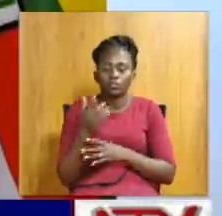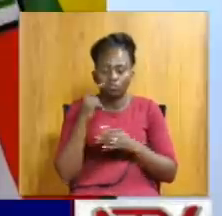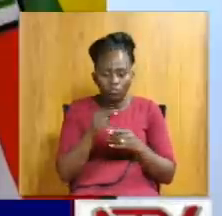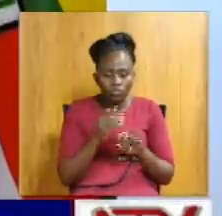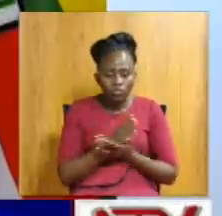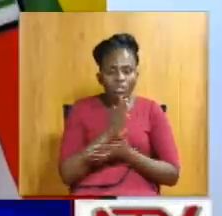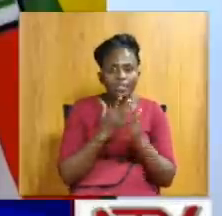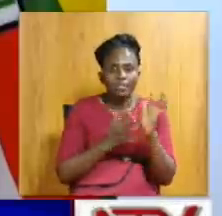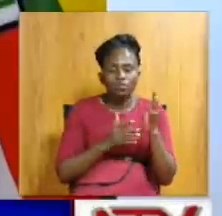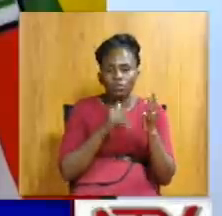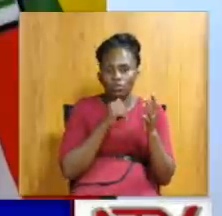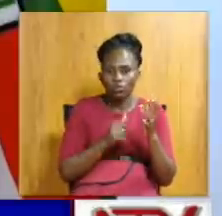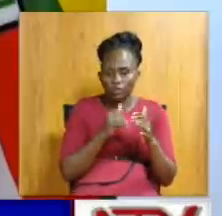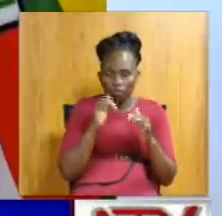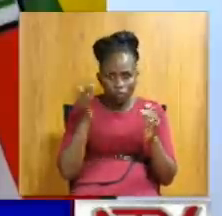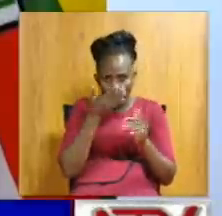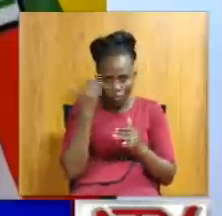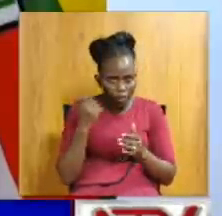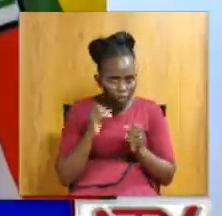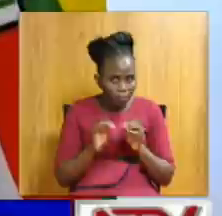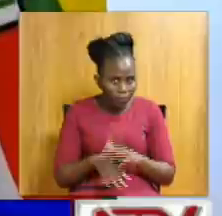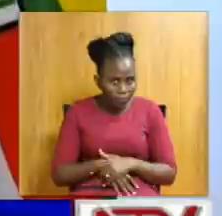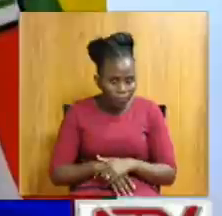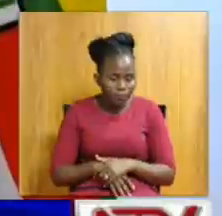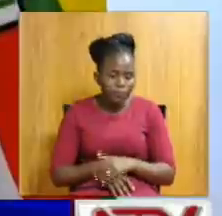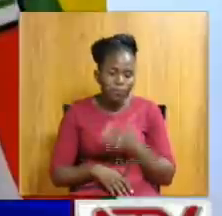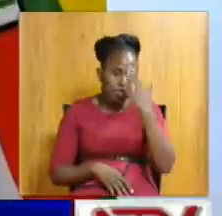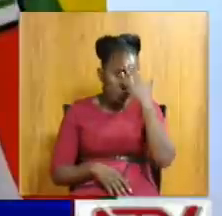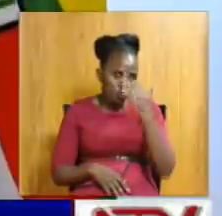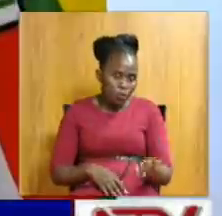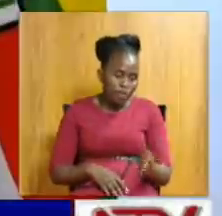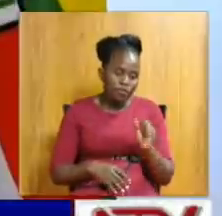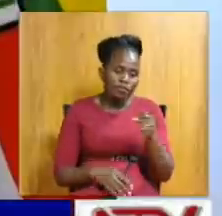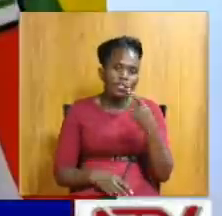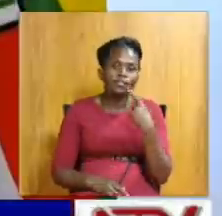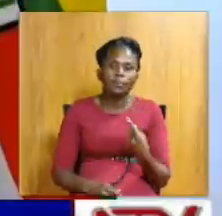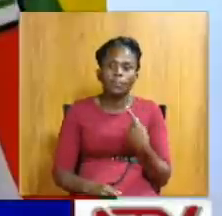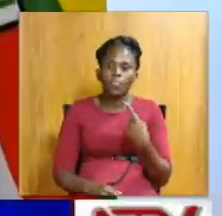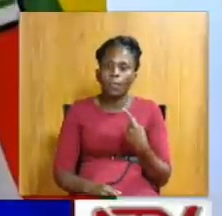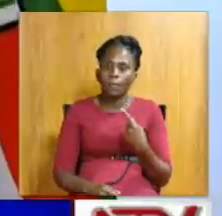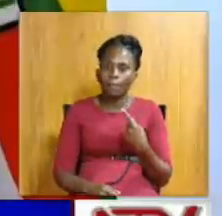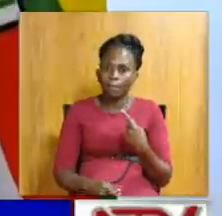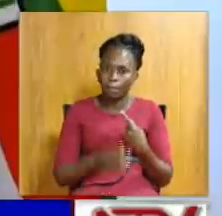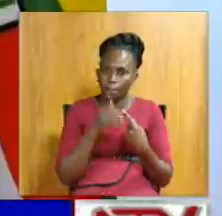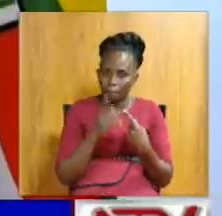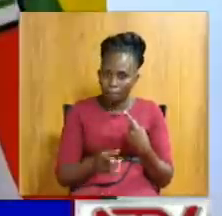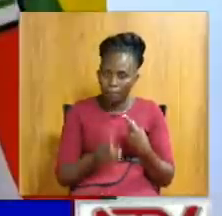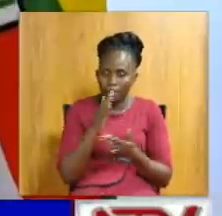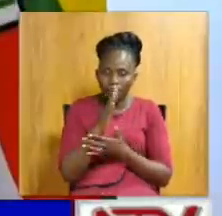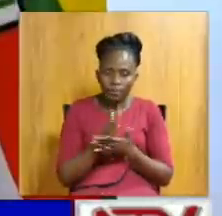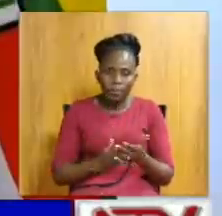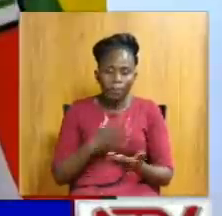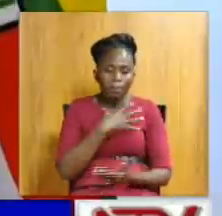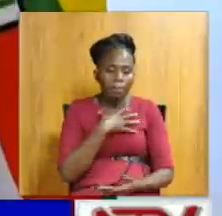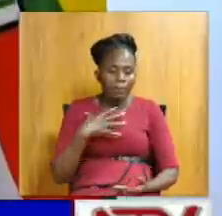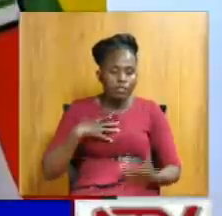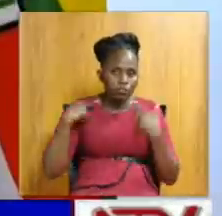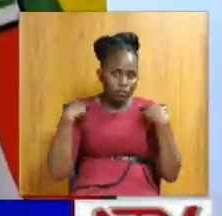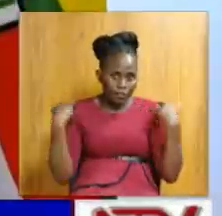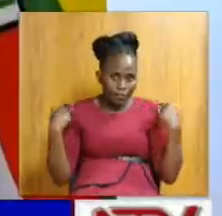success notwithstanding. Why? Number one, some of the commanders had gone into the business